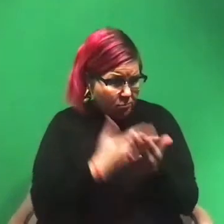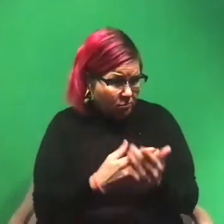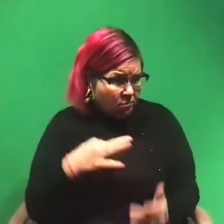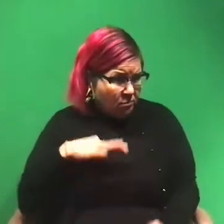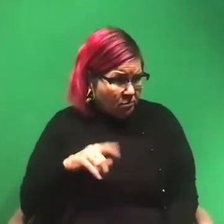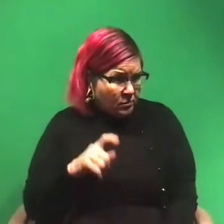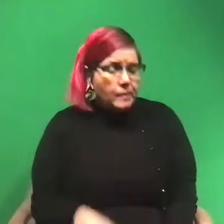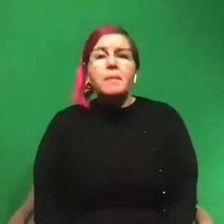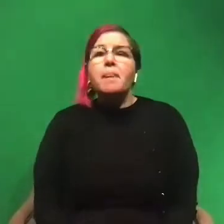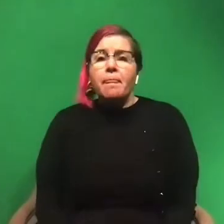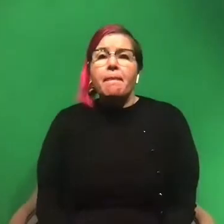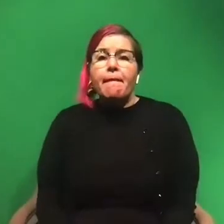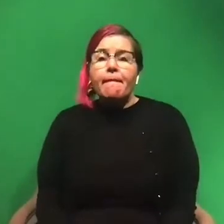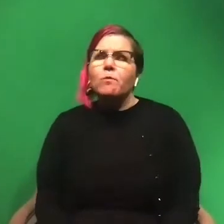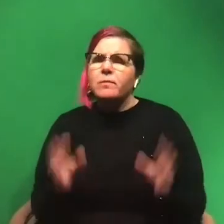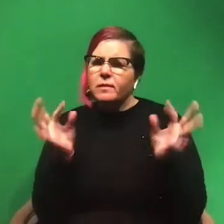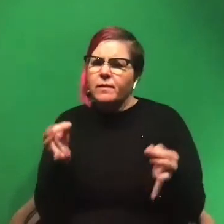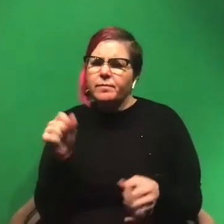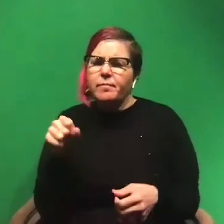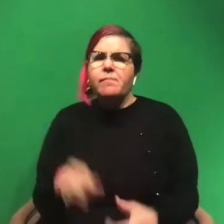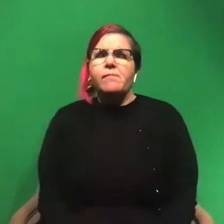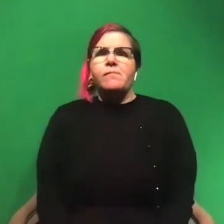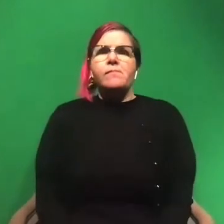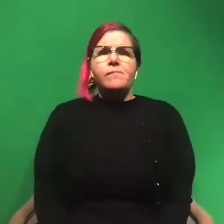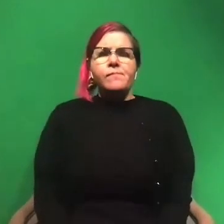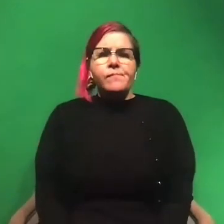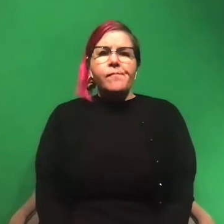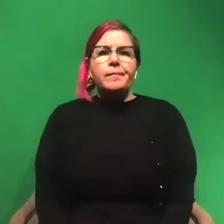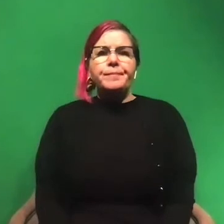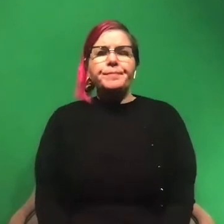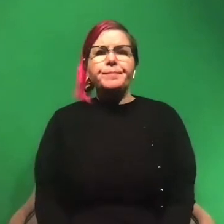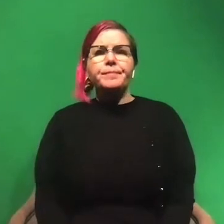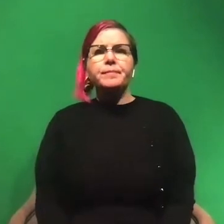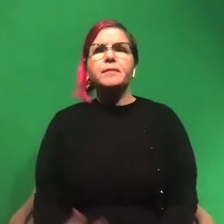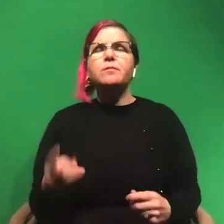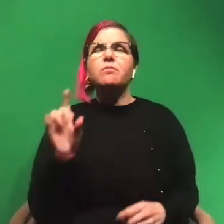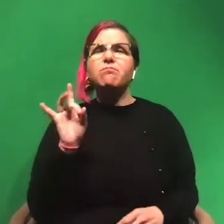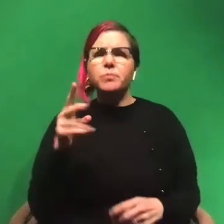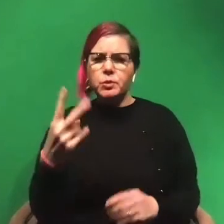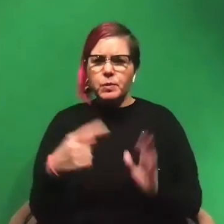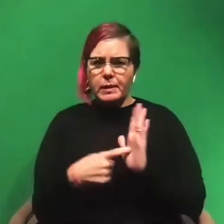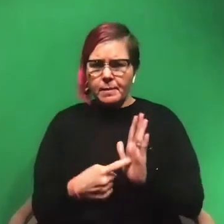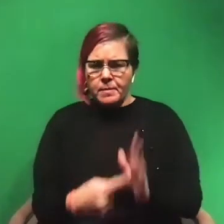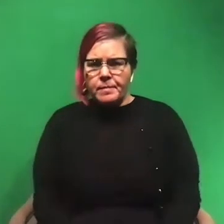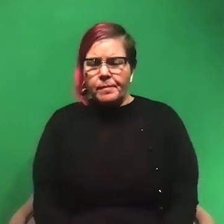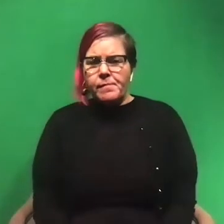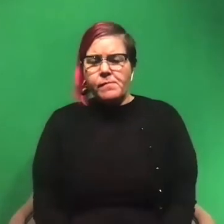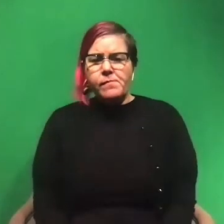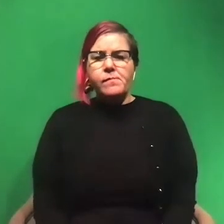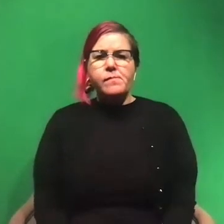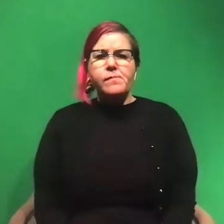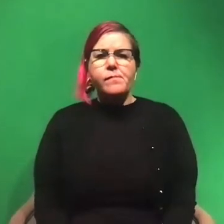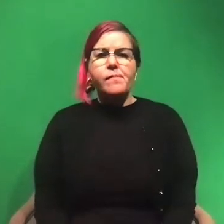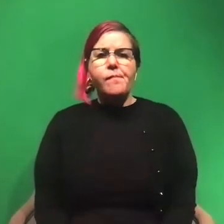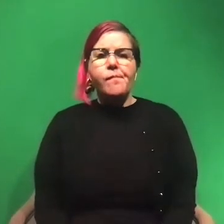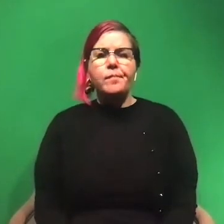Yeah, so definitely. So I can give you two examples. I guess so.